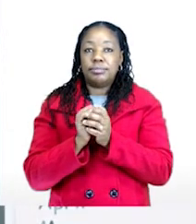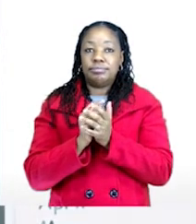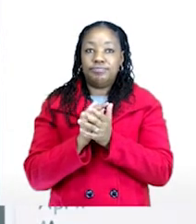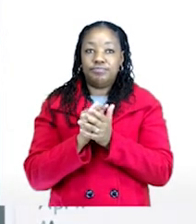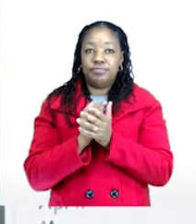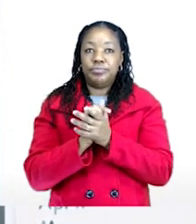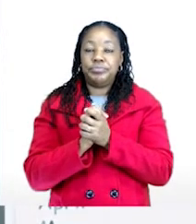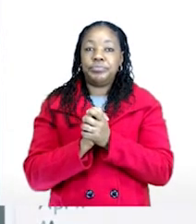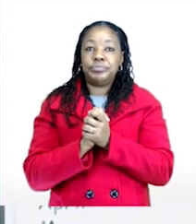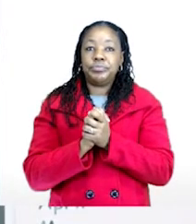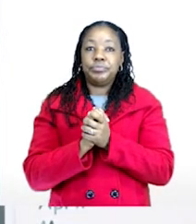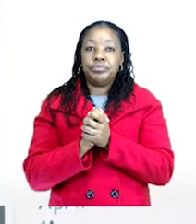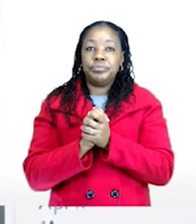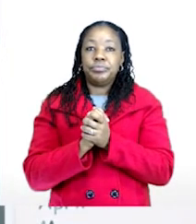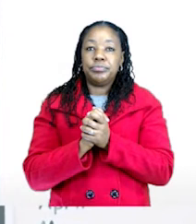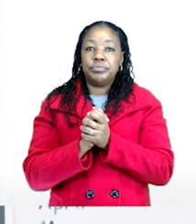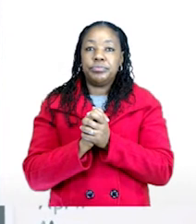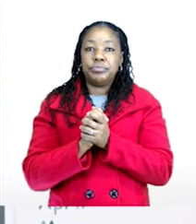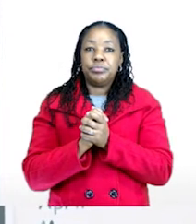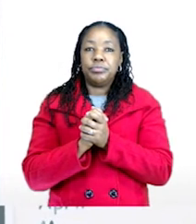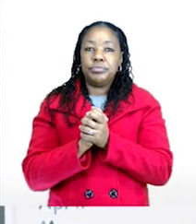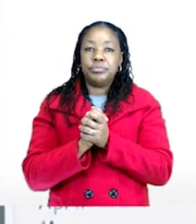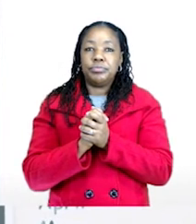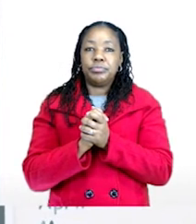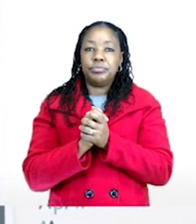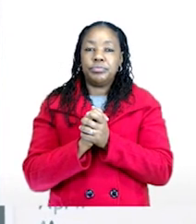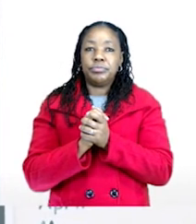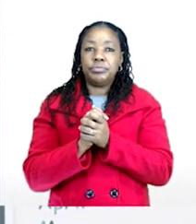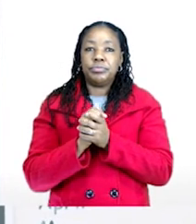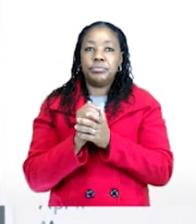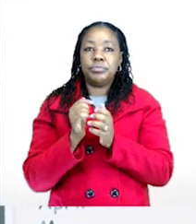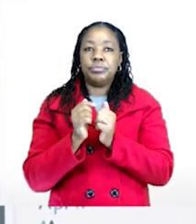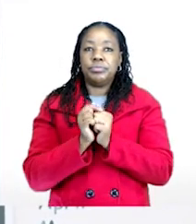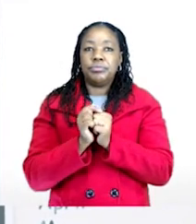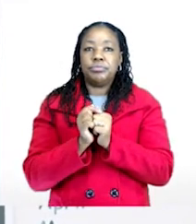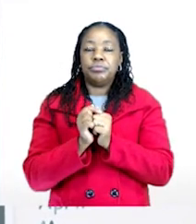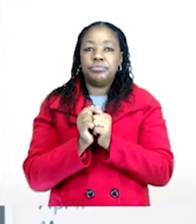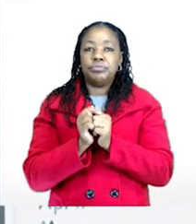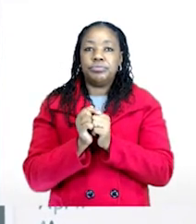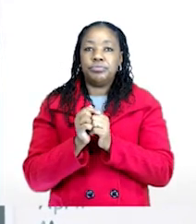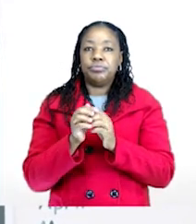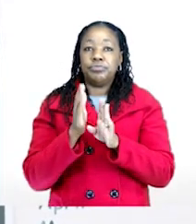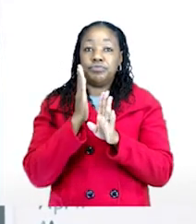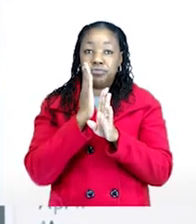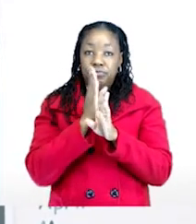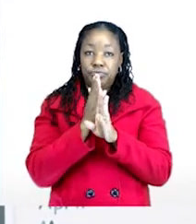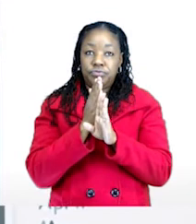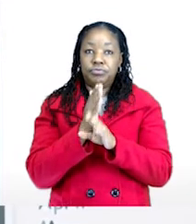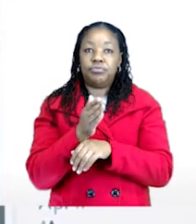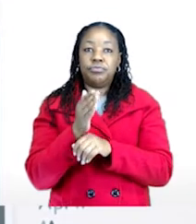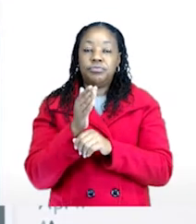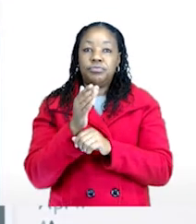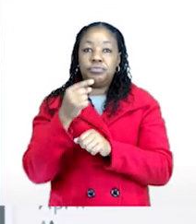Let's look at the board. We would like to learn the correct directions as the arrows on the